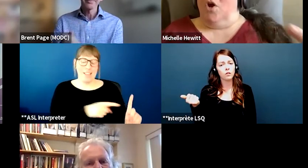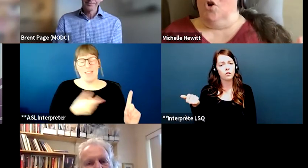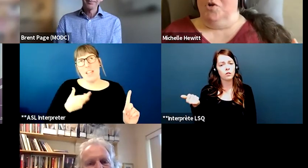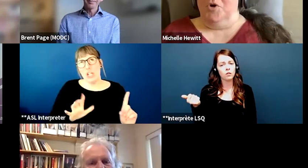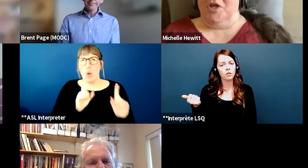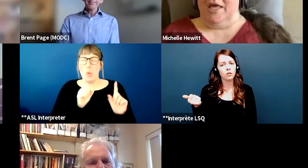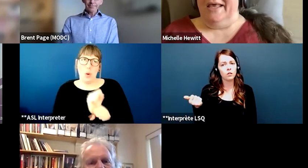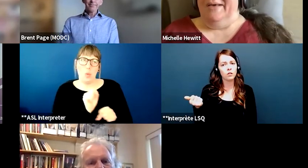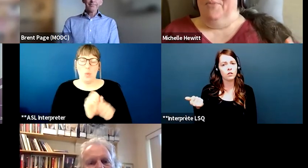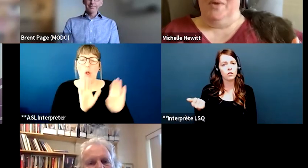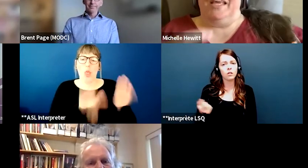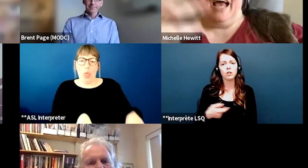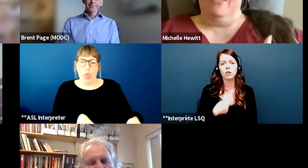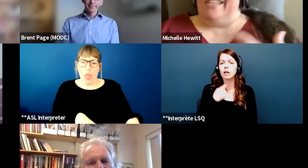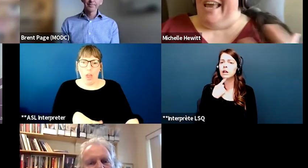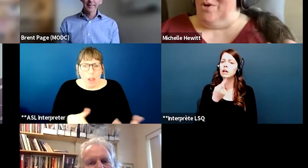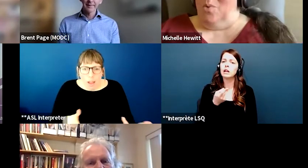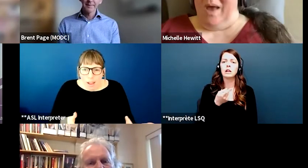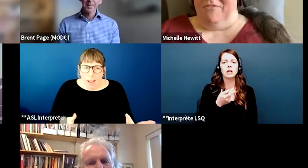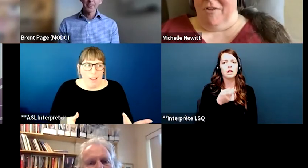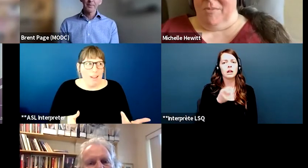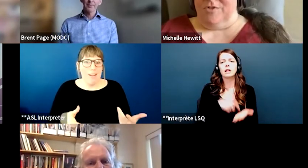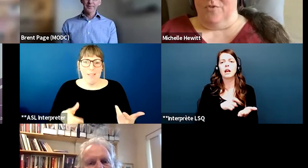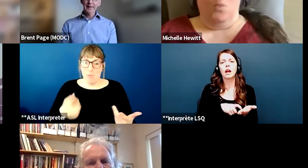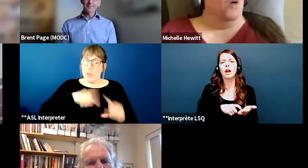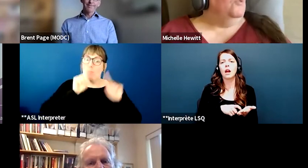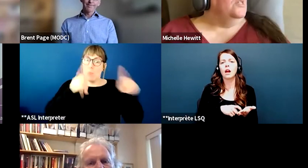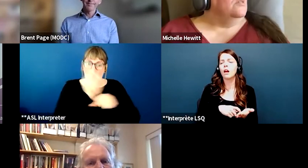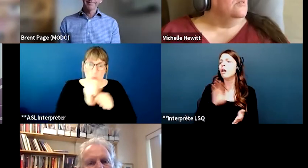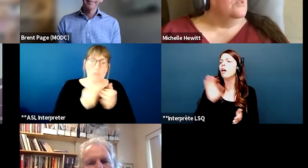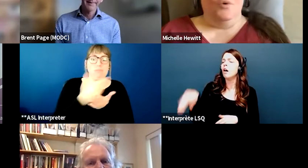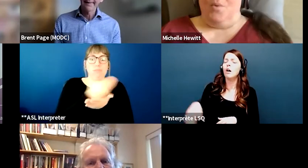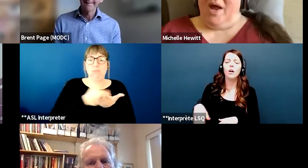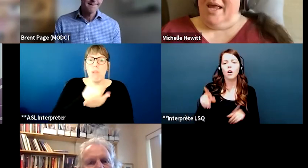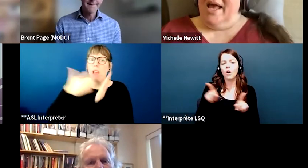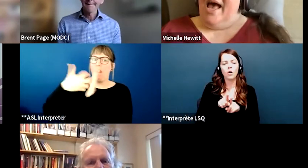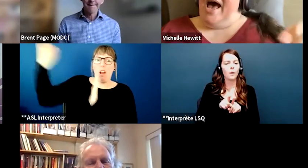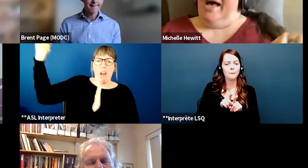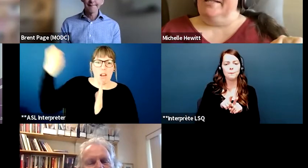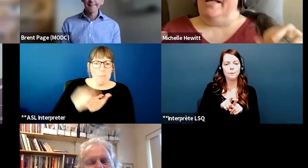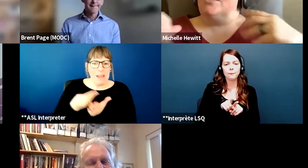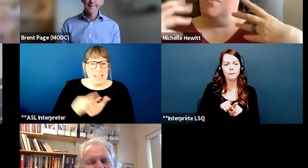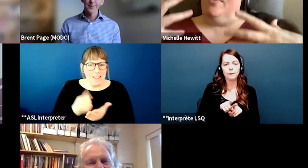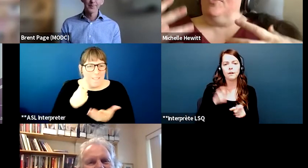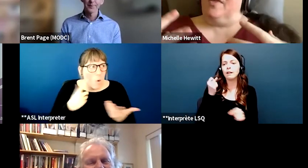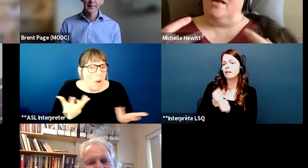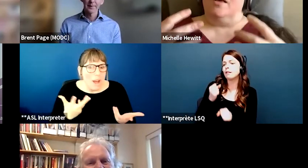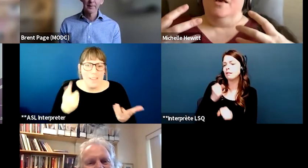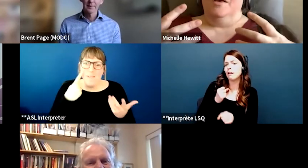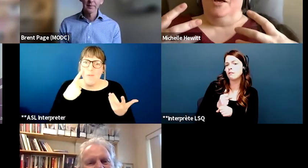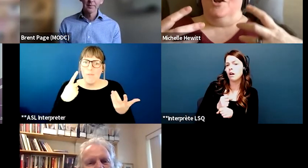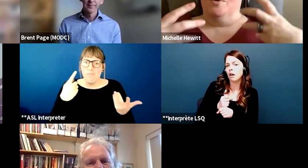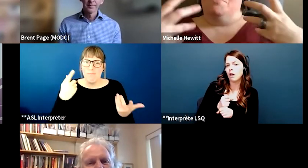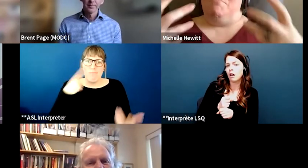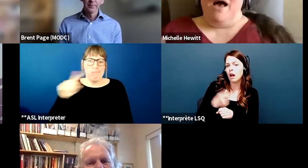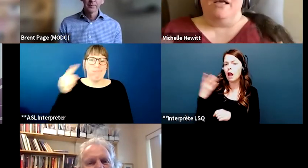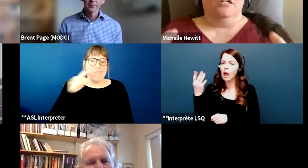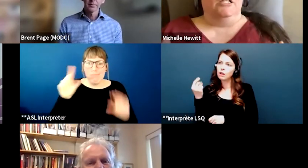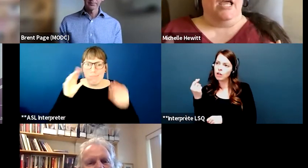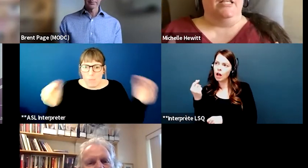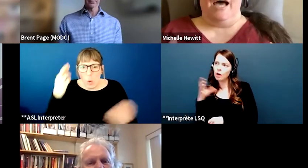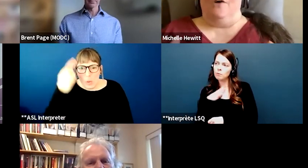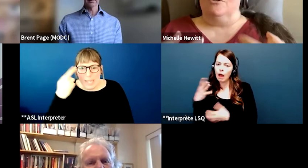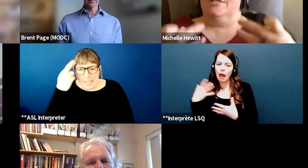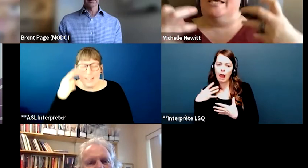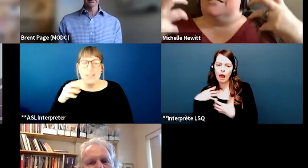work and we earn money, but we can have it taken away from us for what reasons, right? And so I think, you know, as